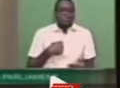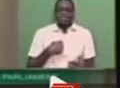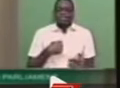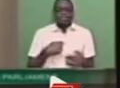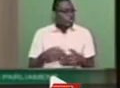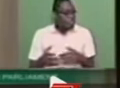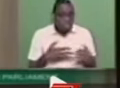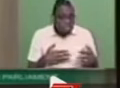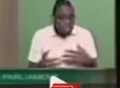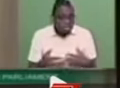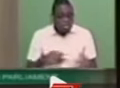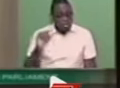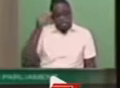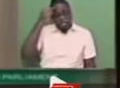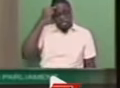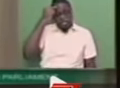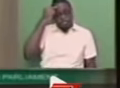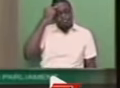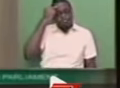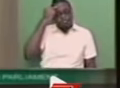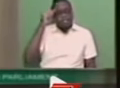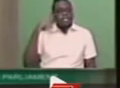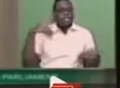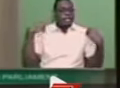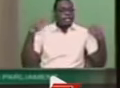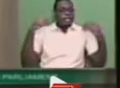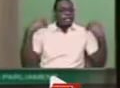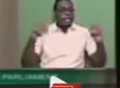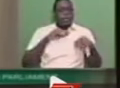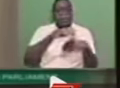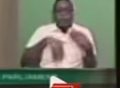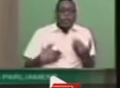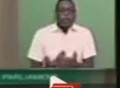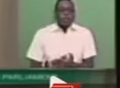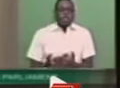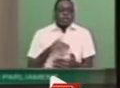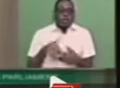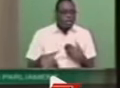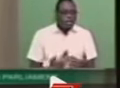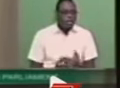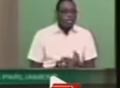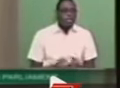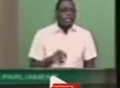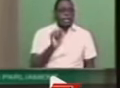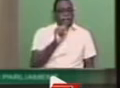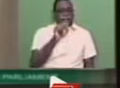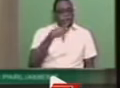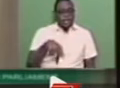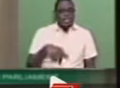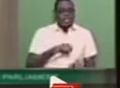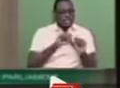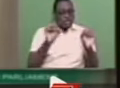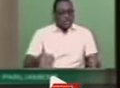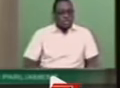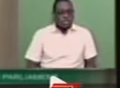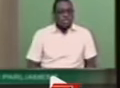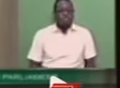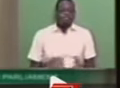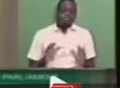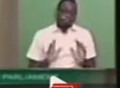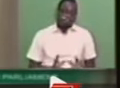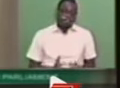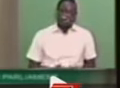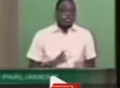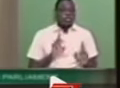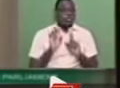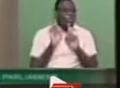legislation. The other aspect of it, we can't even prevent price gouging in the supermarket. And we are talking about, big business people